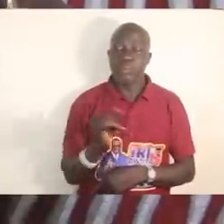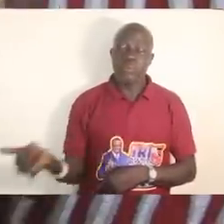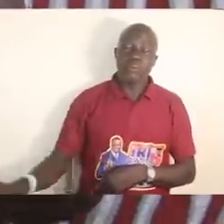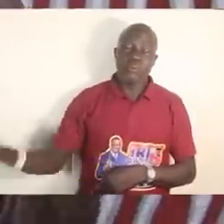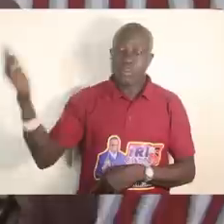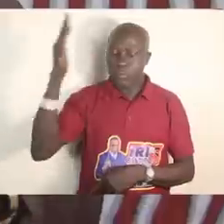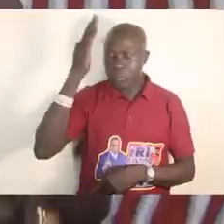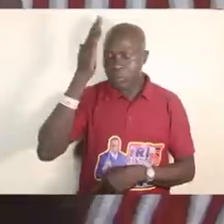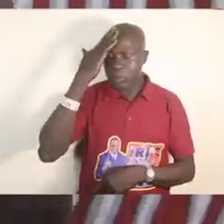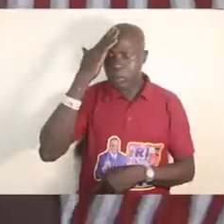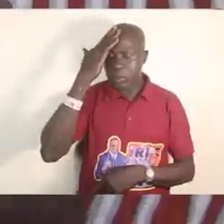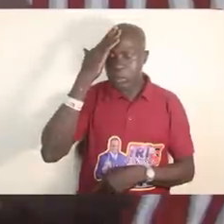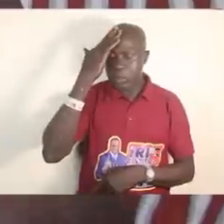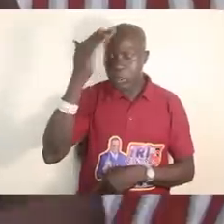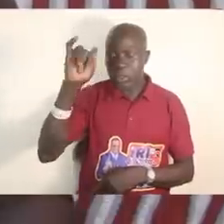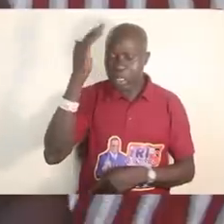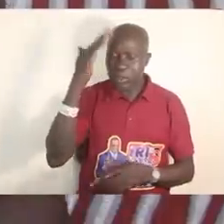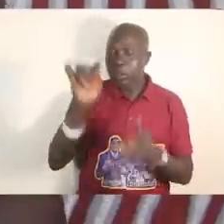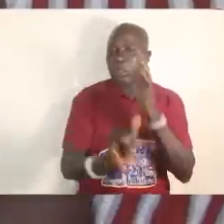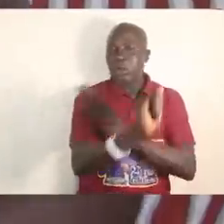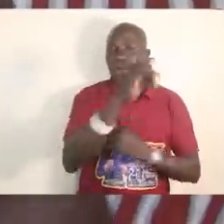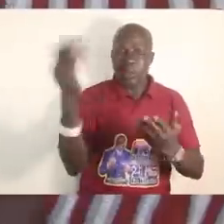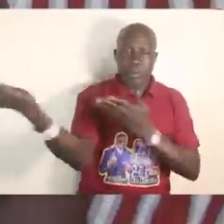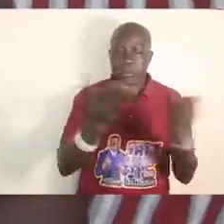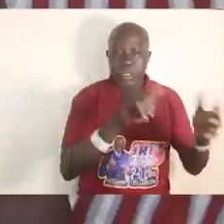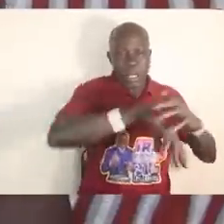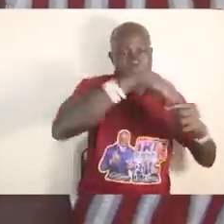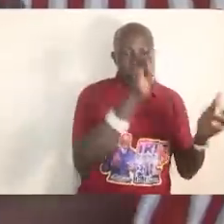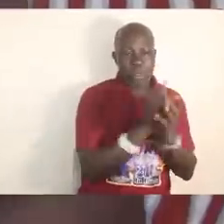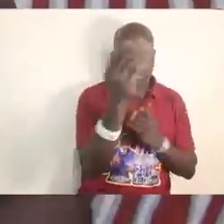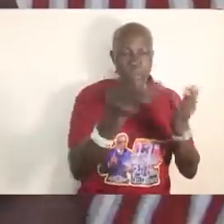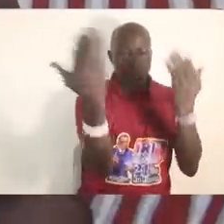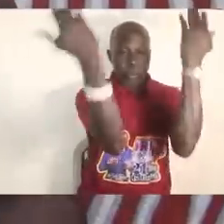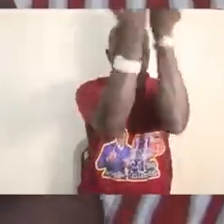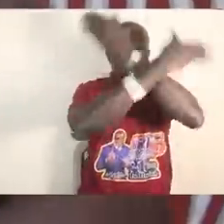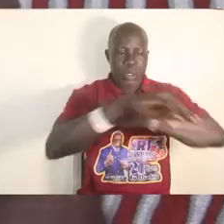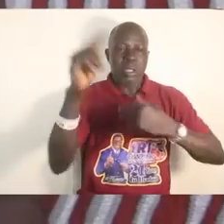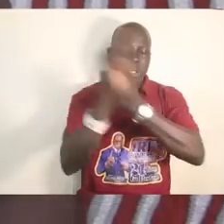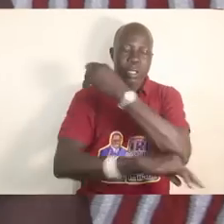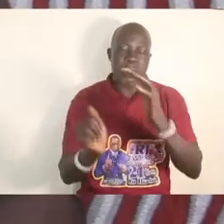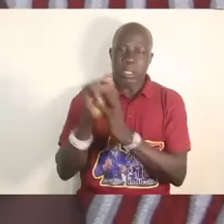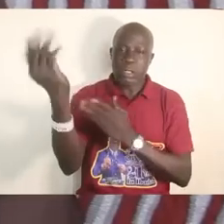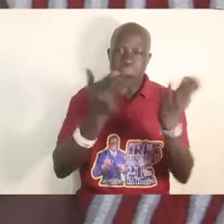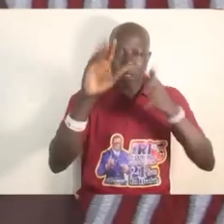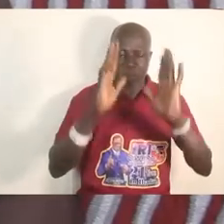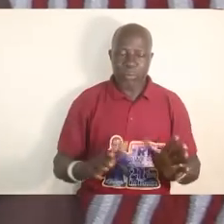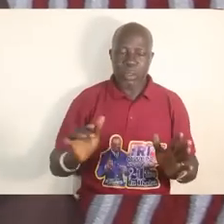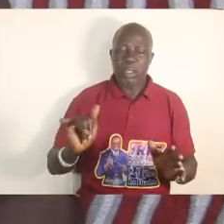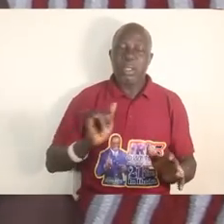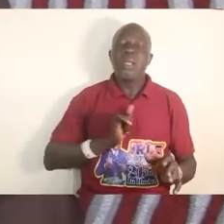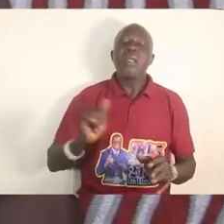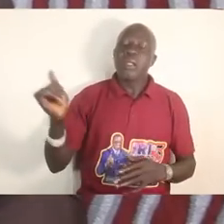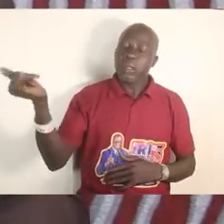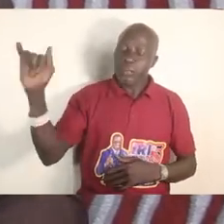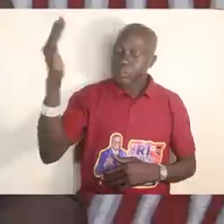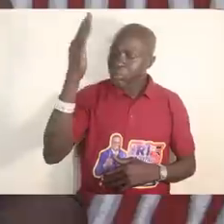polu aromu wakuro ni okweru. They know certainly that is the Lord that bring them out of wilderness or slavery. One man, pe daju pe Olorun lo